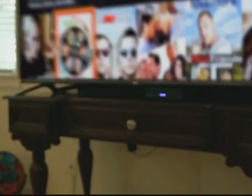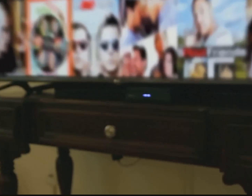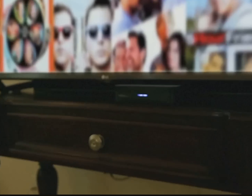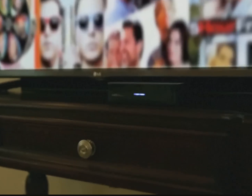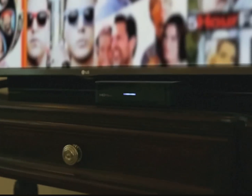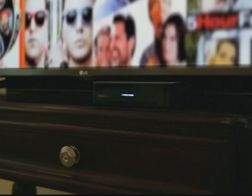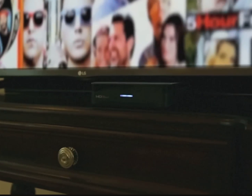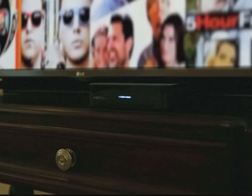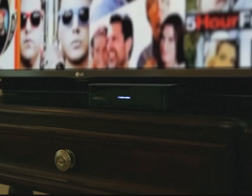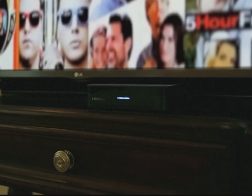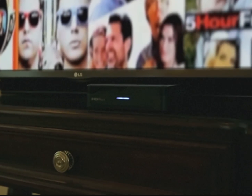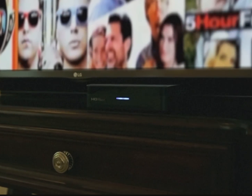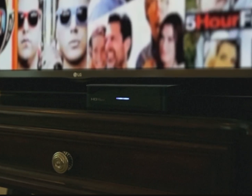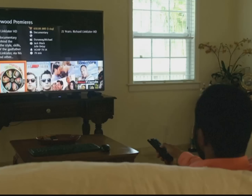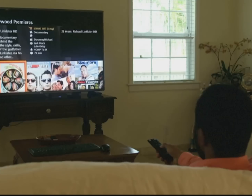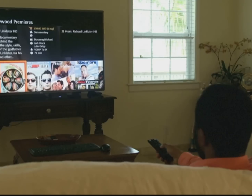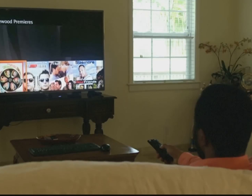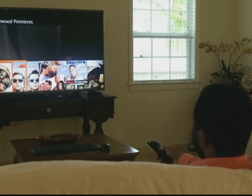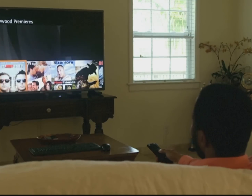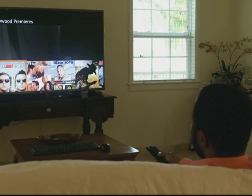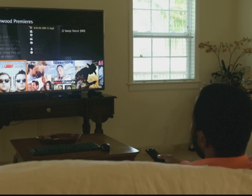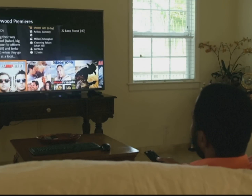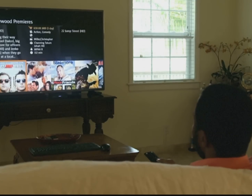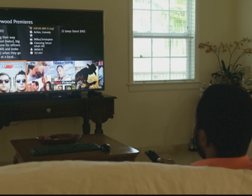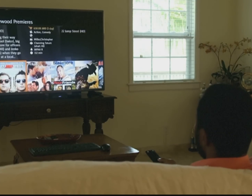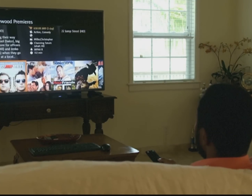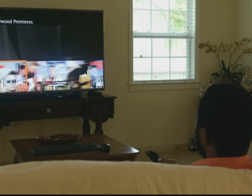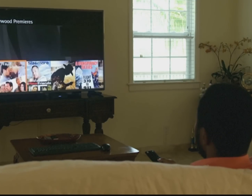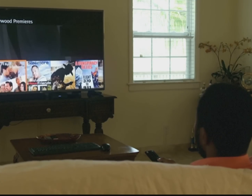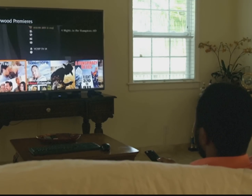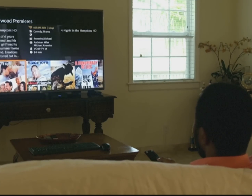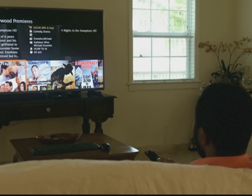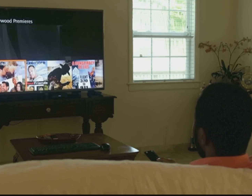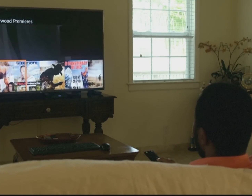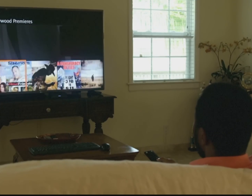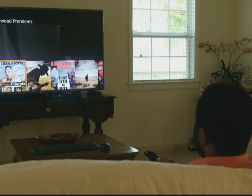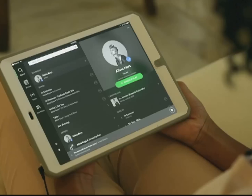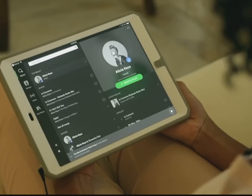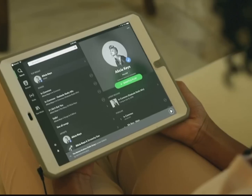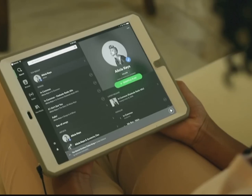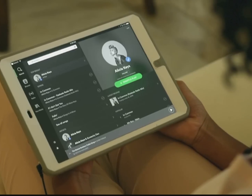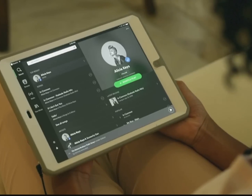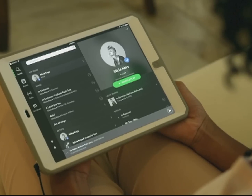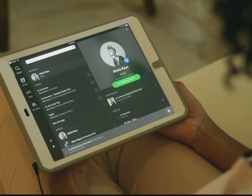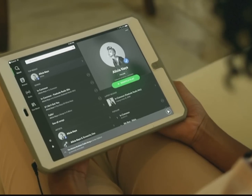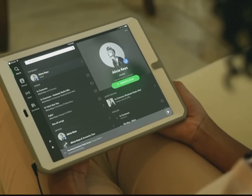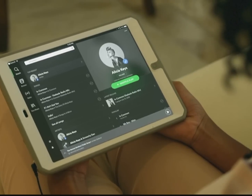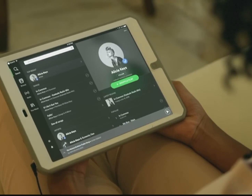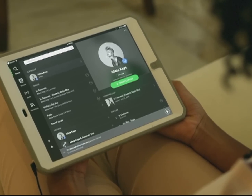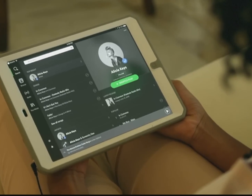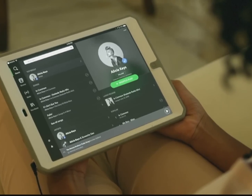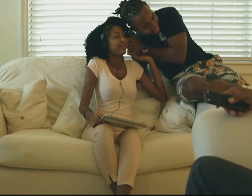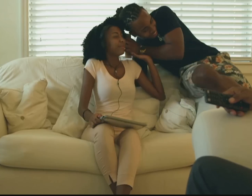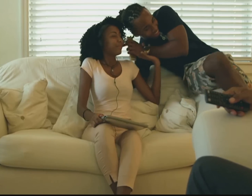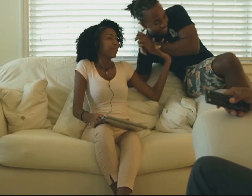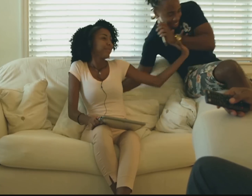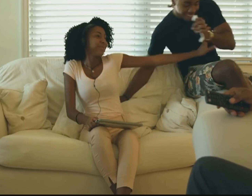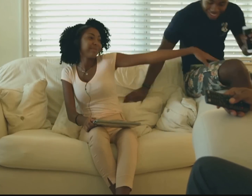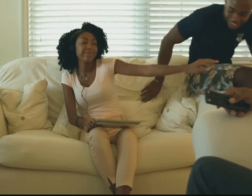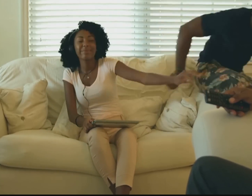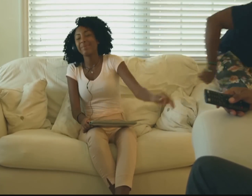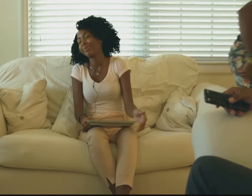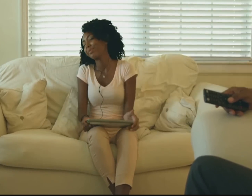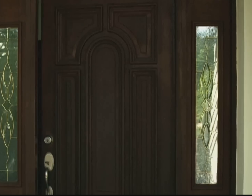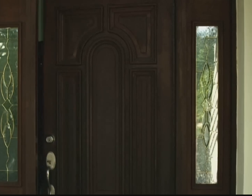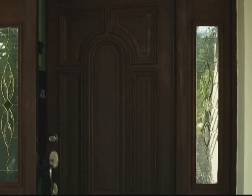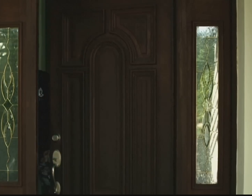Every day, the world is at your fingertips, and you can experience every blockbuster movie in stunning HD and top 100 Billboard music hit with the touch